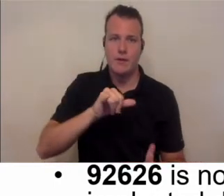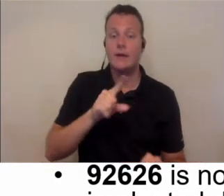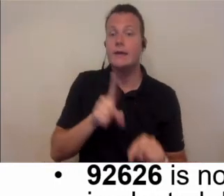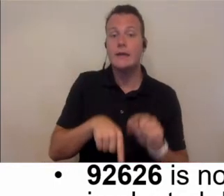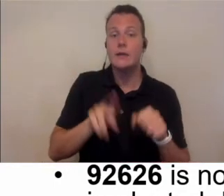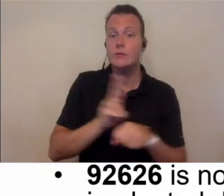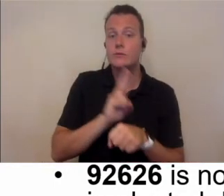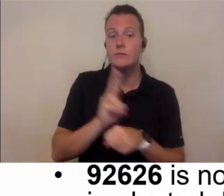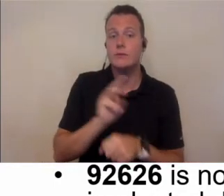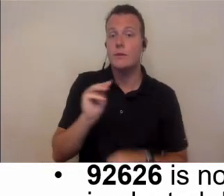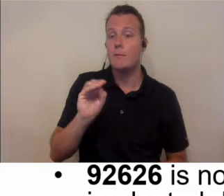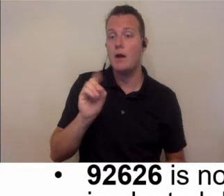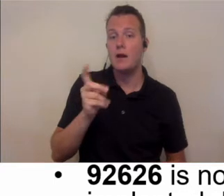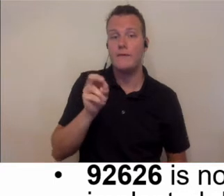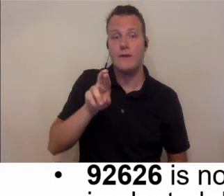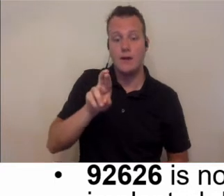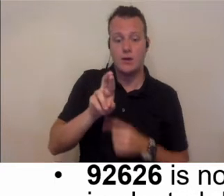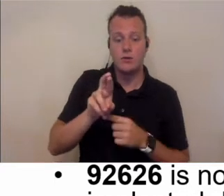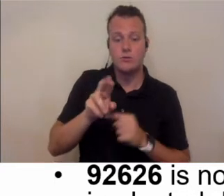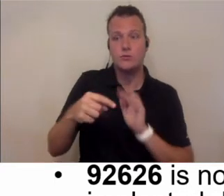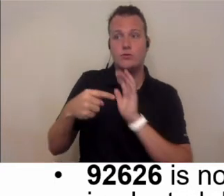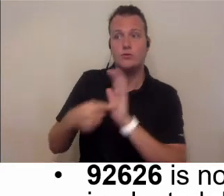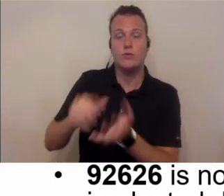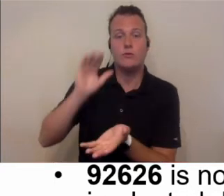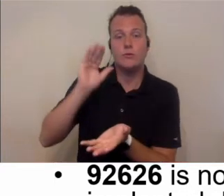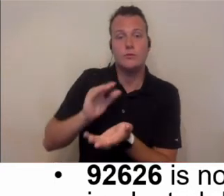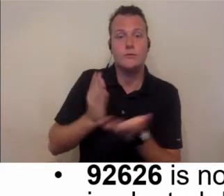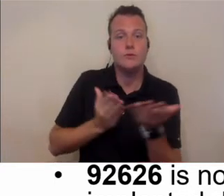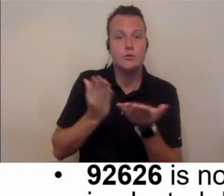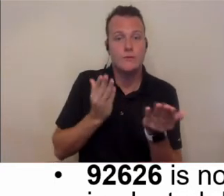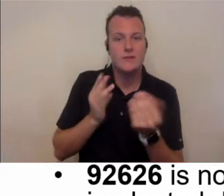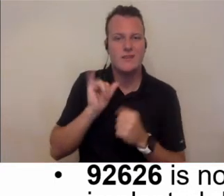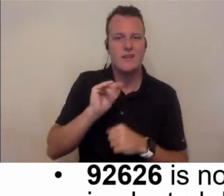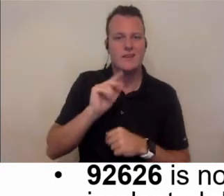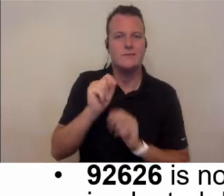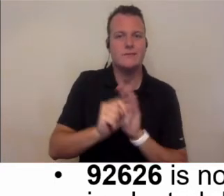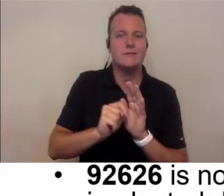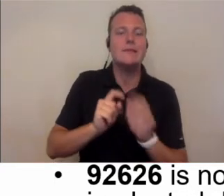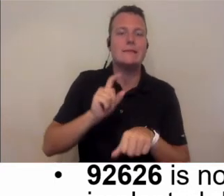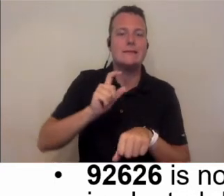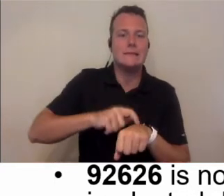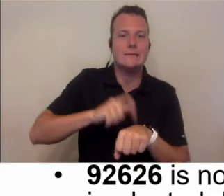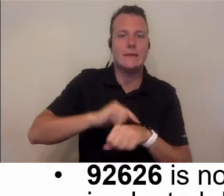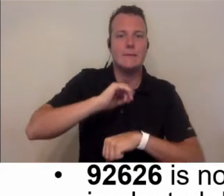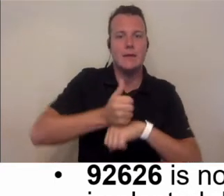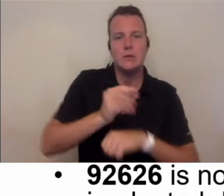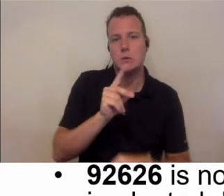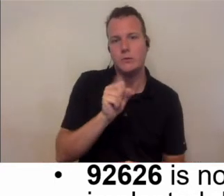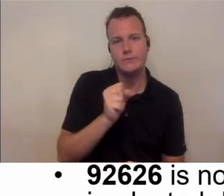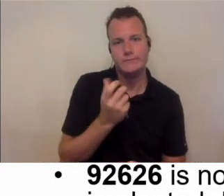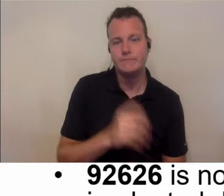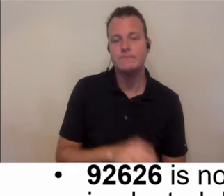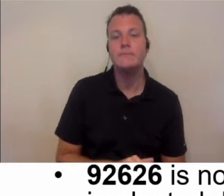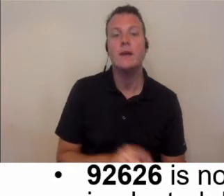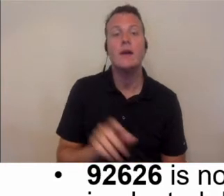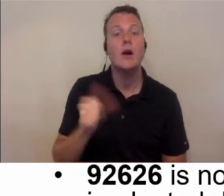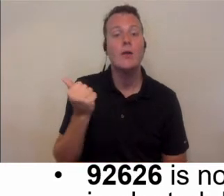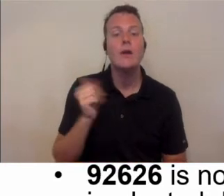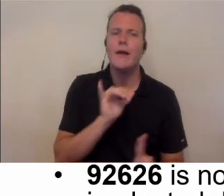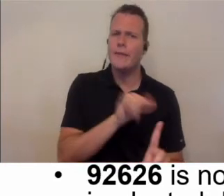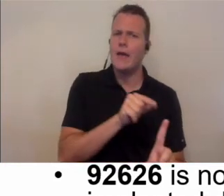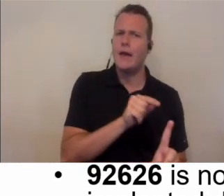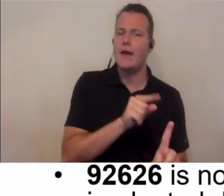use modifiers to indicate a reduced service on these time-based codes. Another new code, so that code